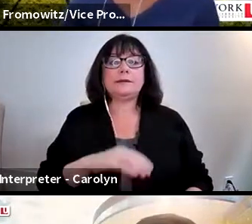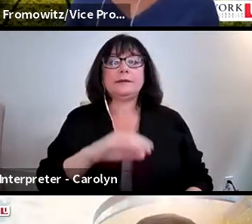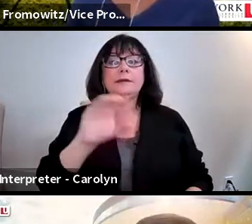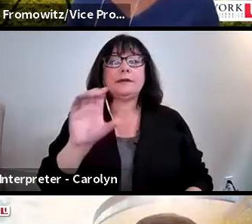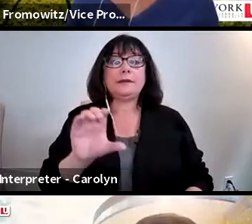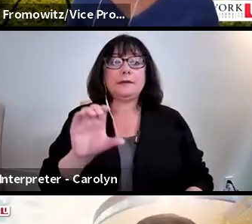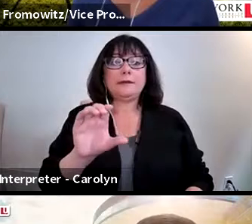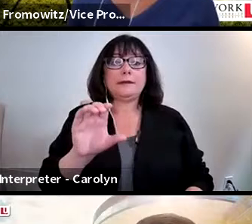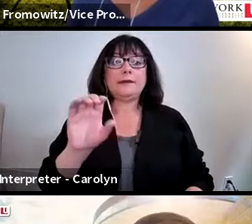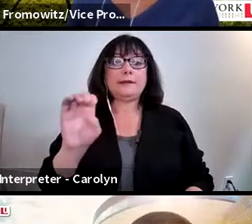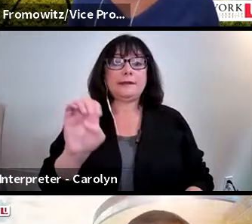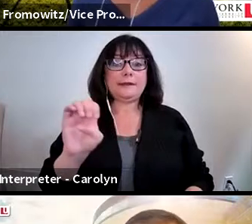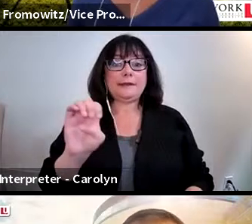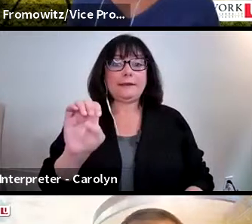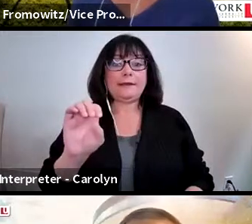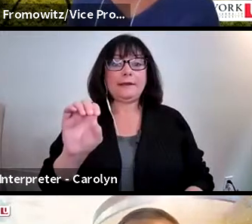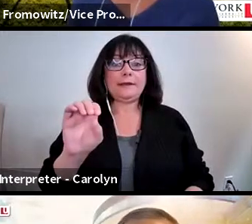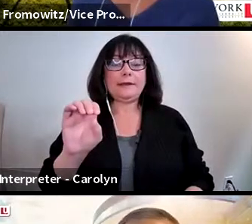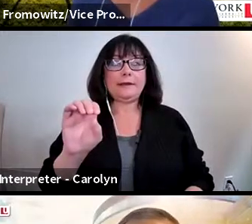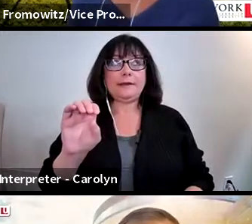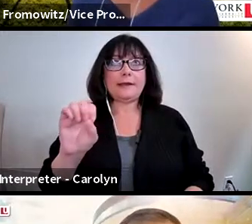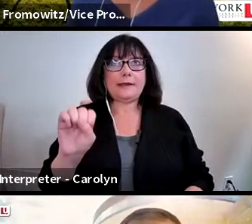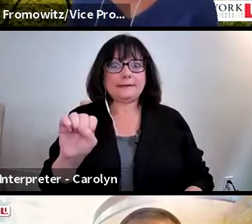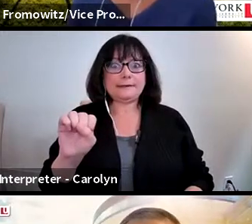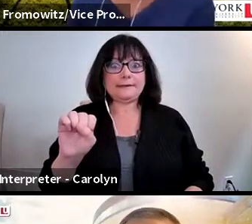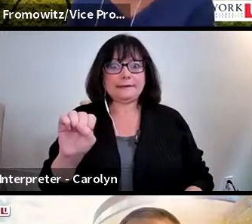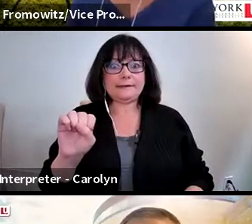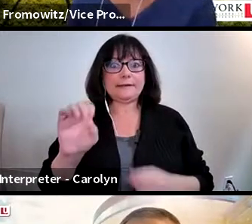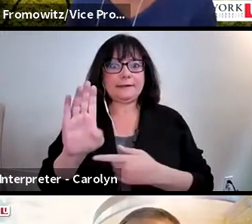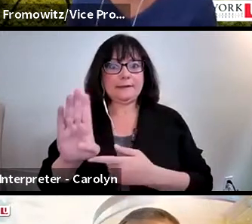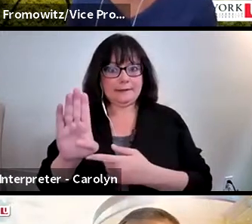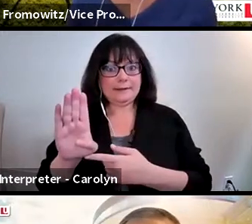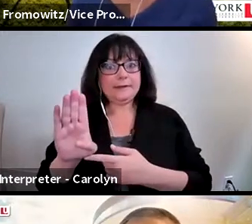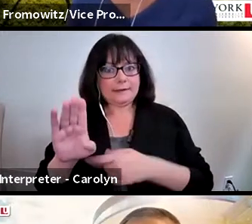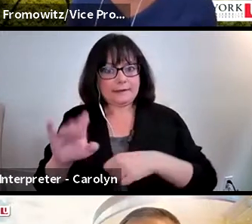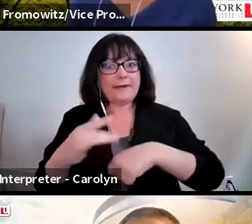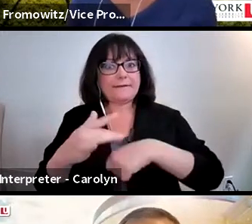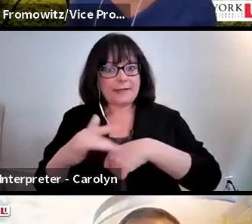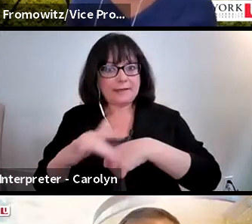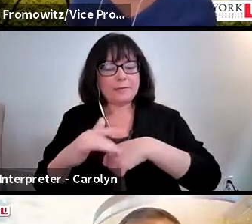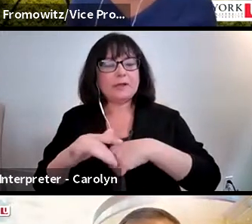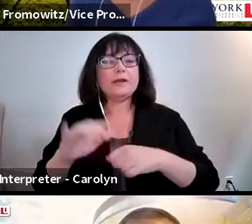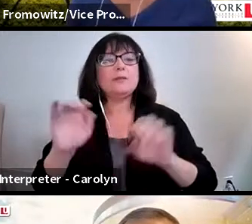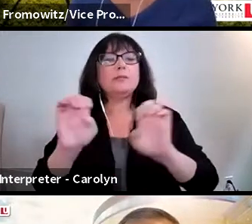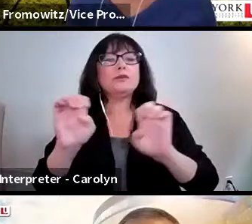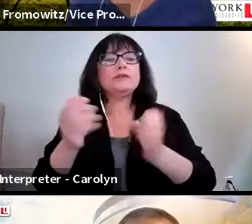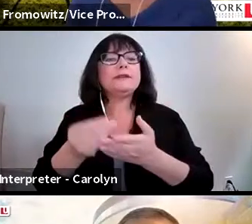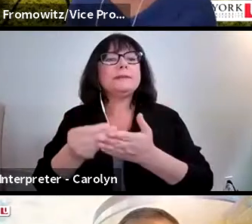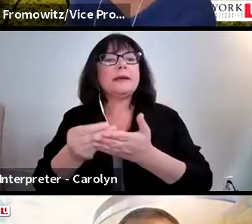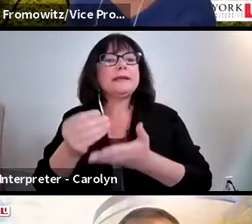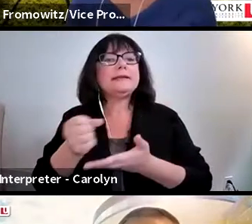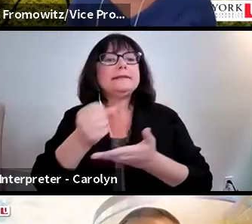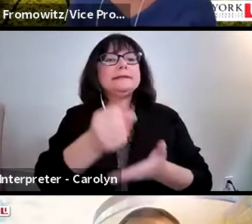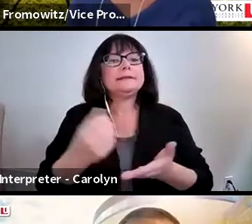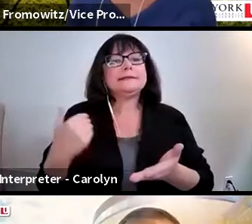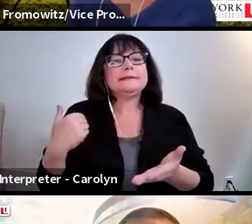spring, and the student is wondering if it will also be available for students facing financial challenges this